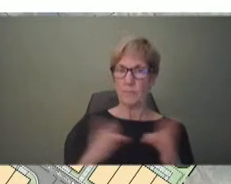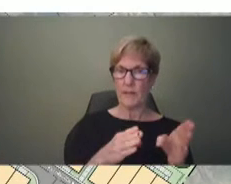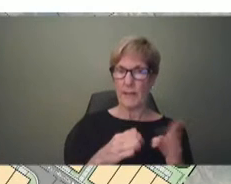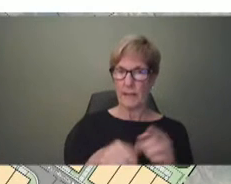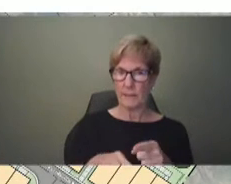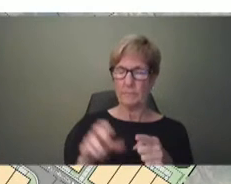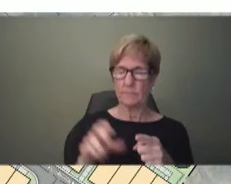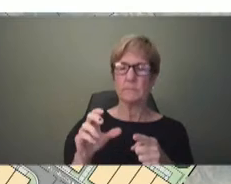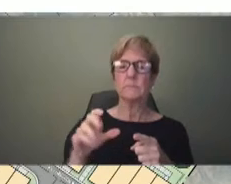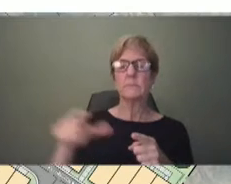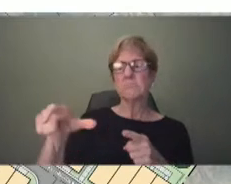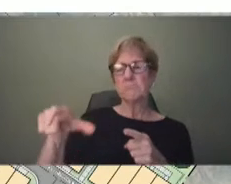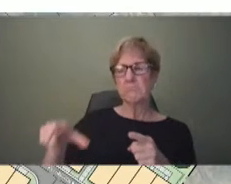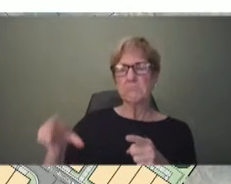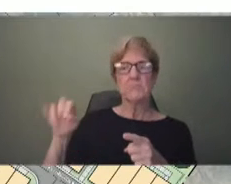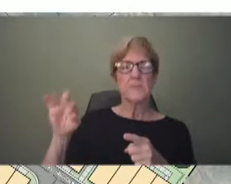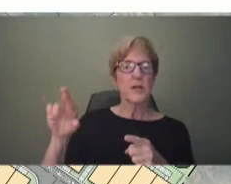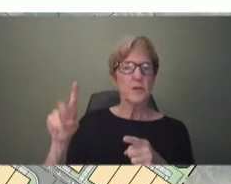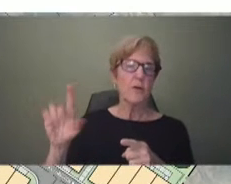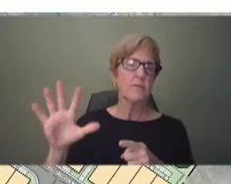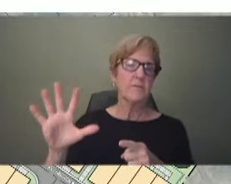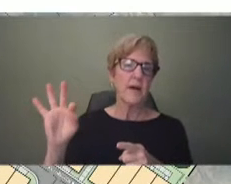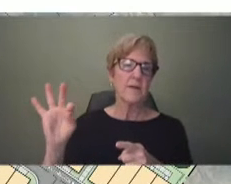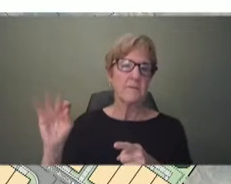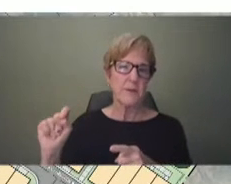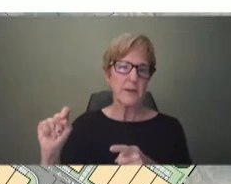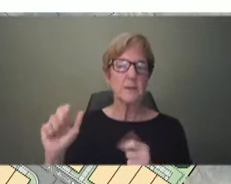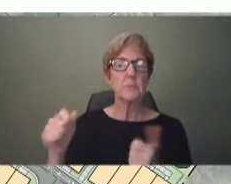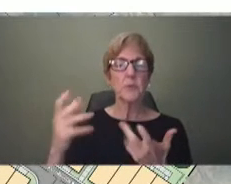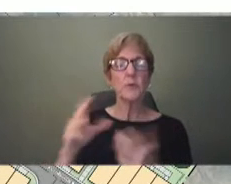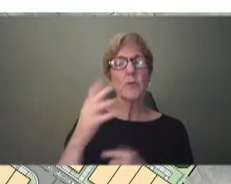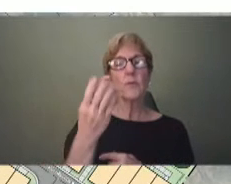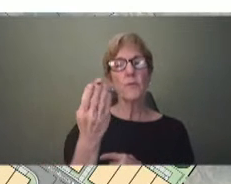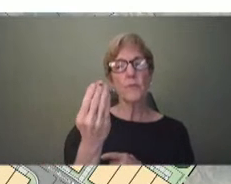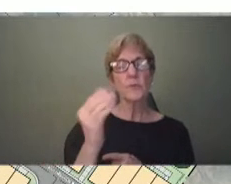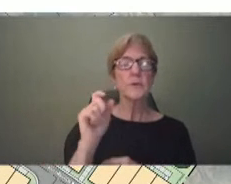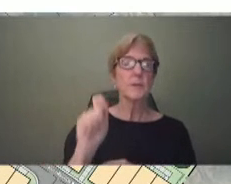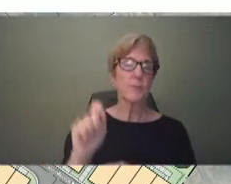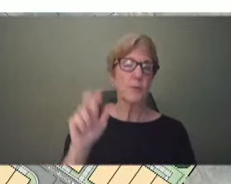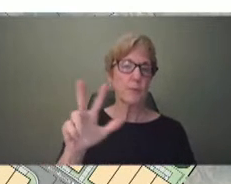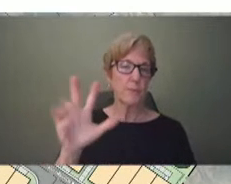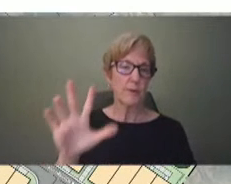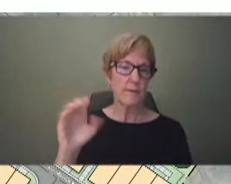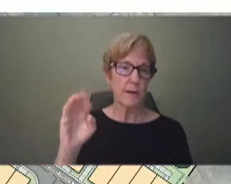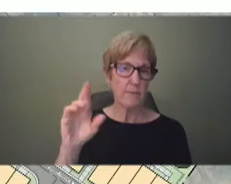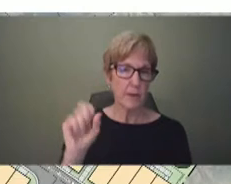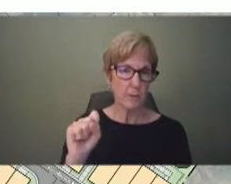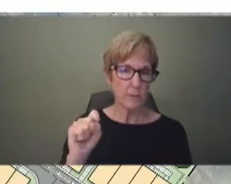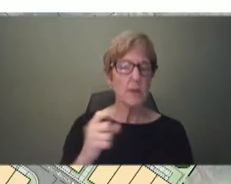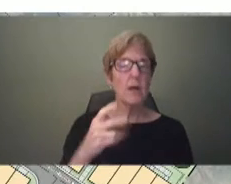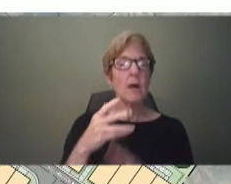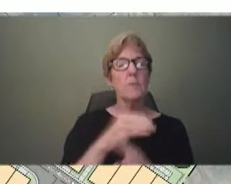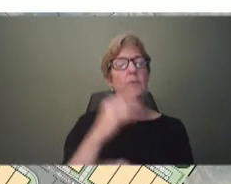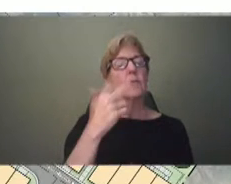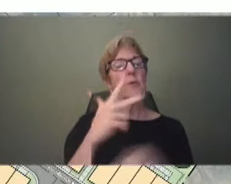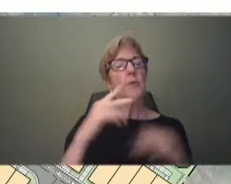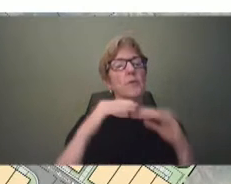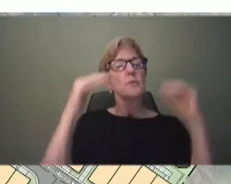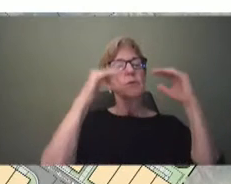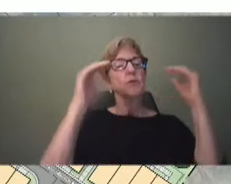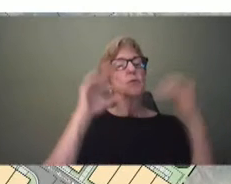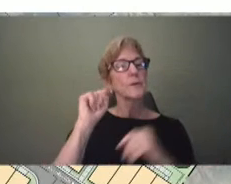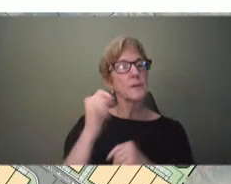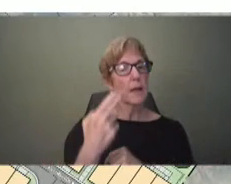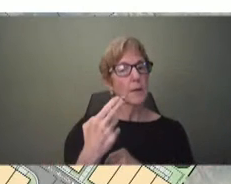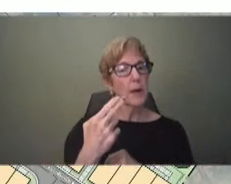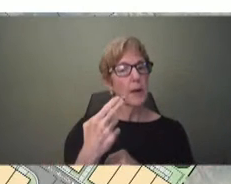yard 5 ft uh we're proposing 14.35 Acres originally uh three story Town Homes